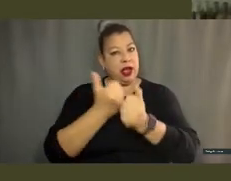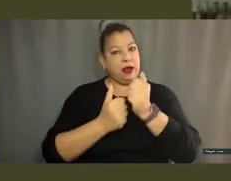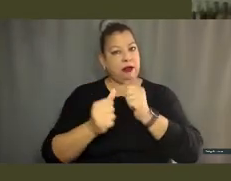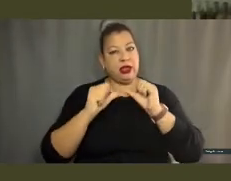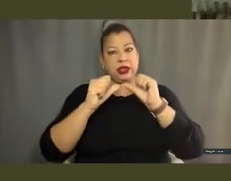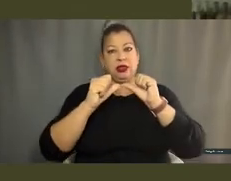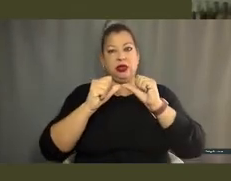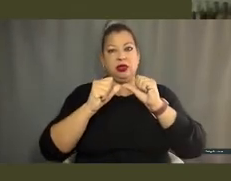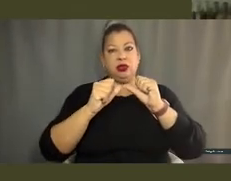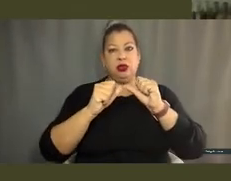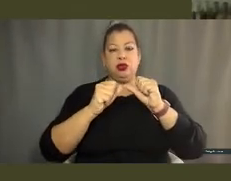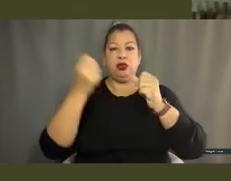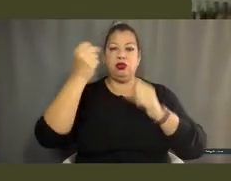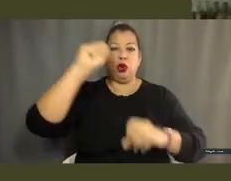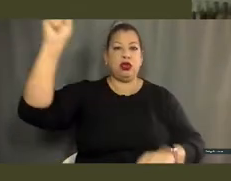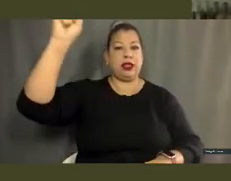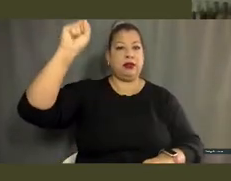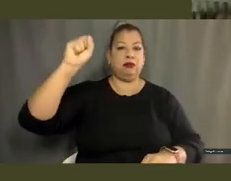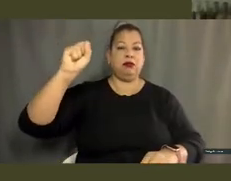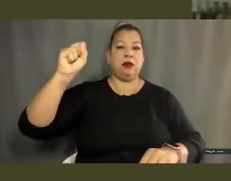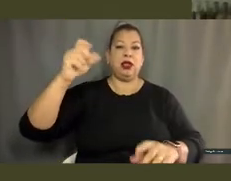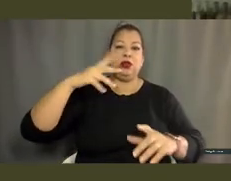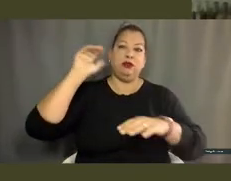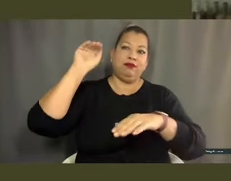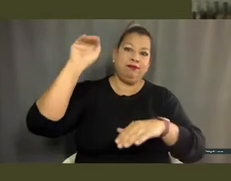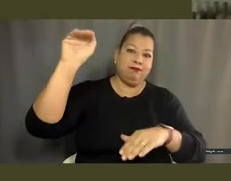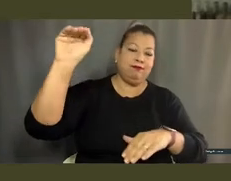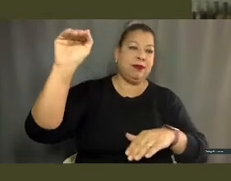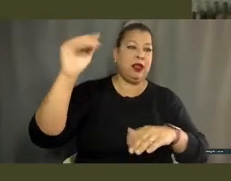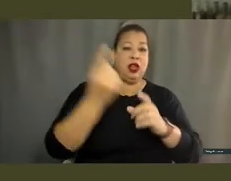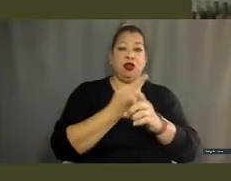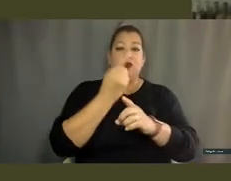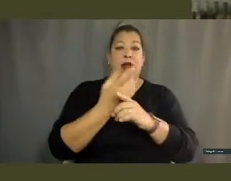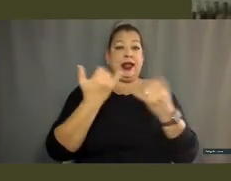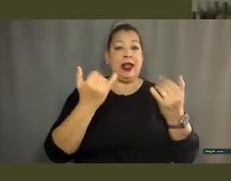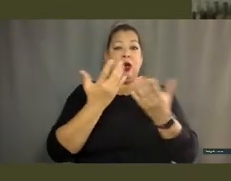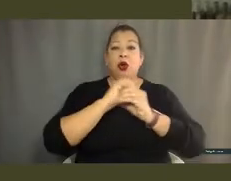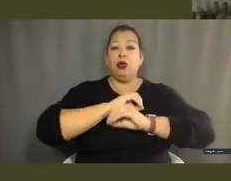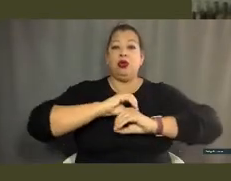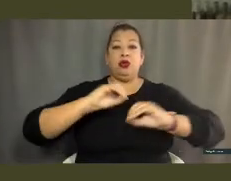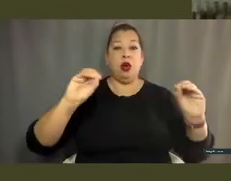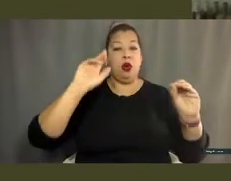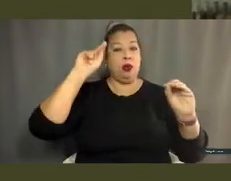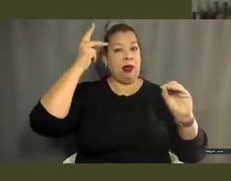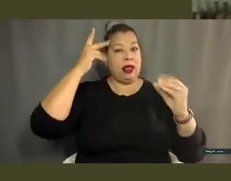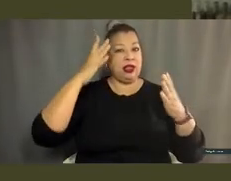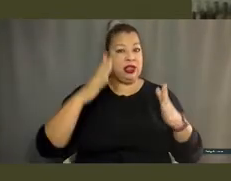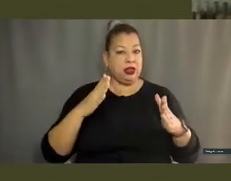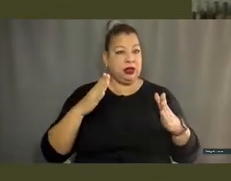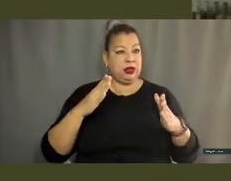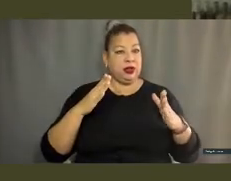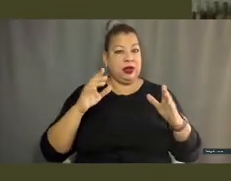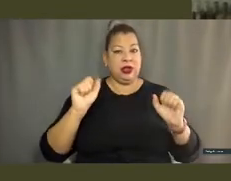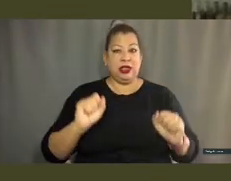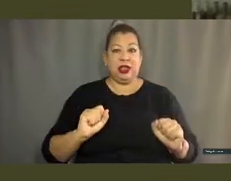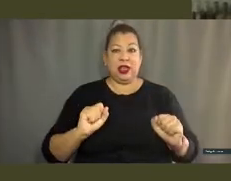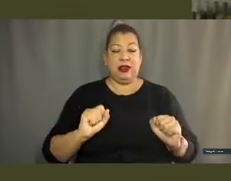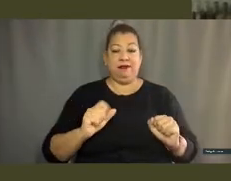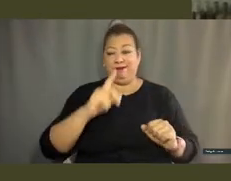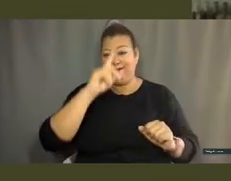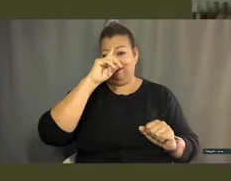At this point in time, no politicians in any part of the world will be able to run away from the fact climate